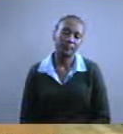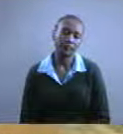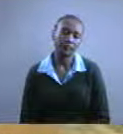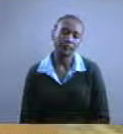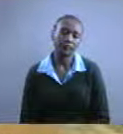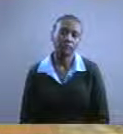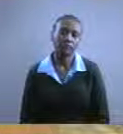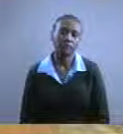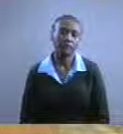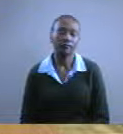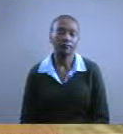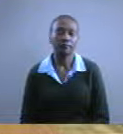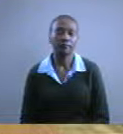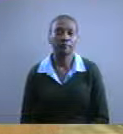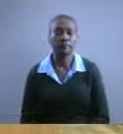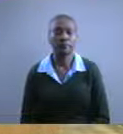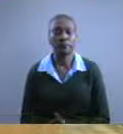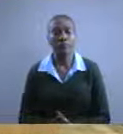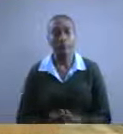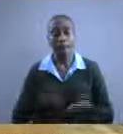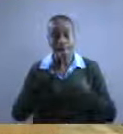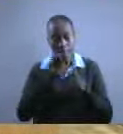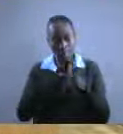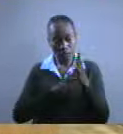The Secretary will read the bill a second time.